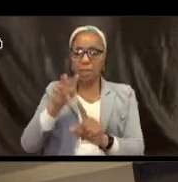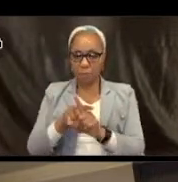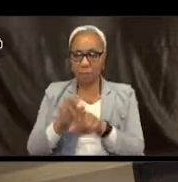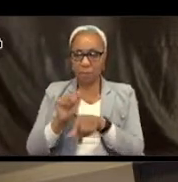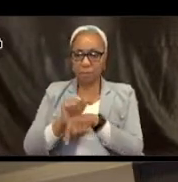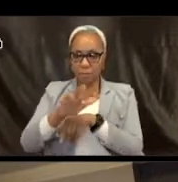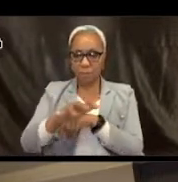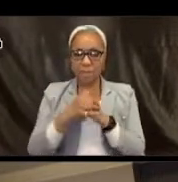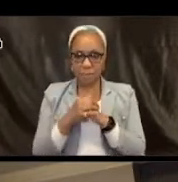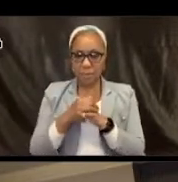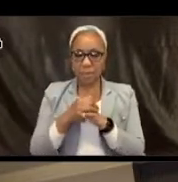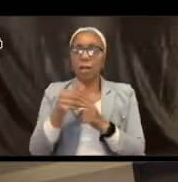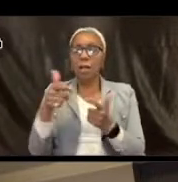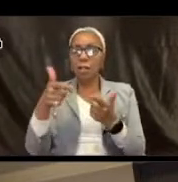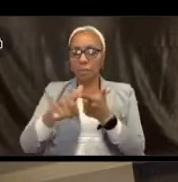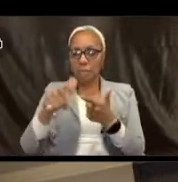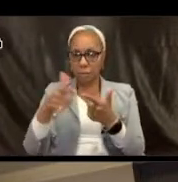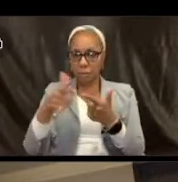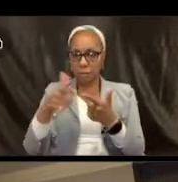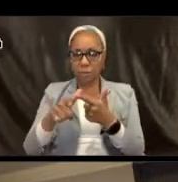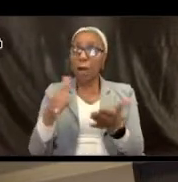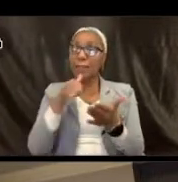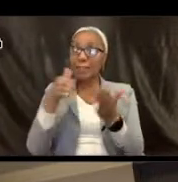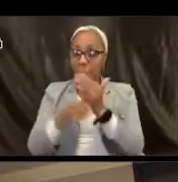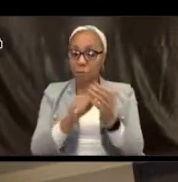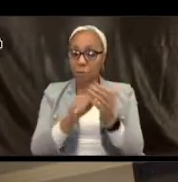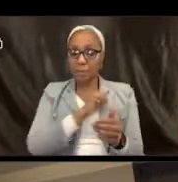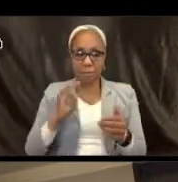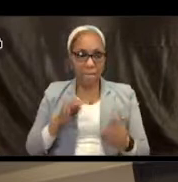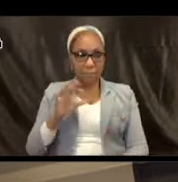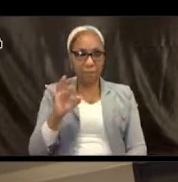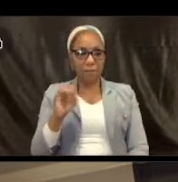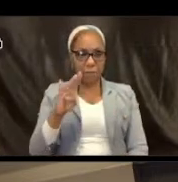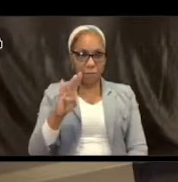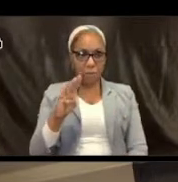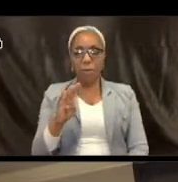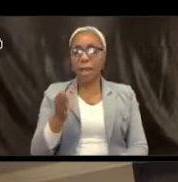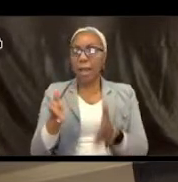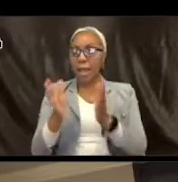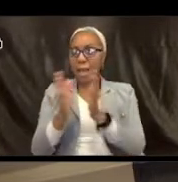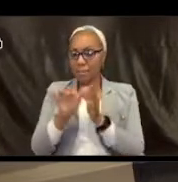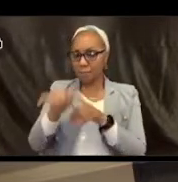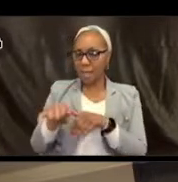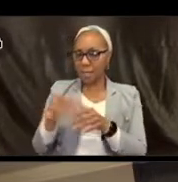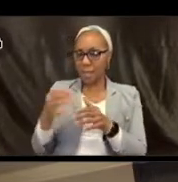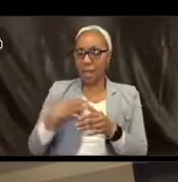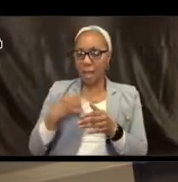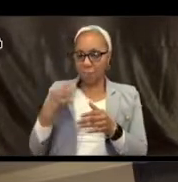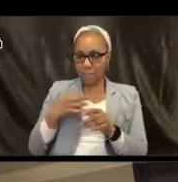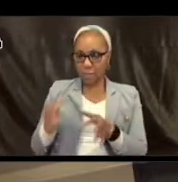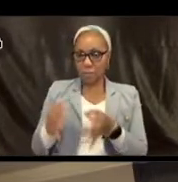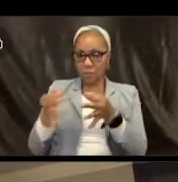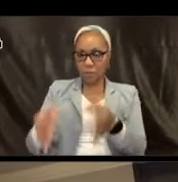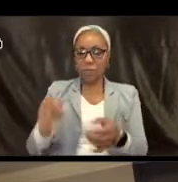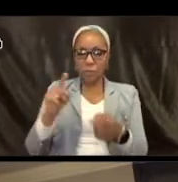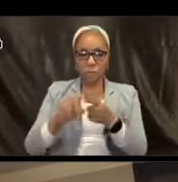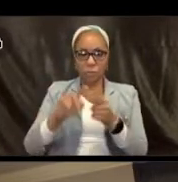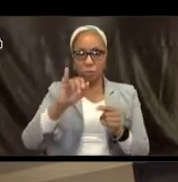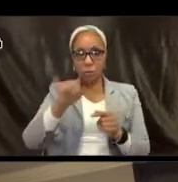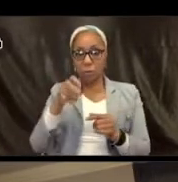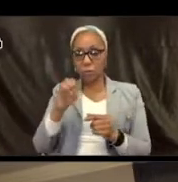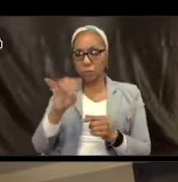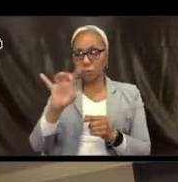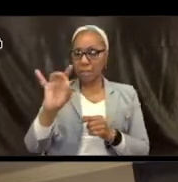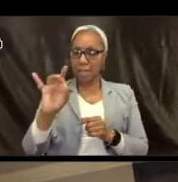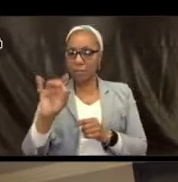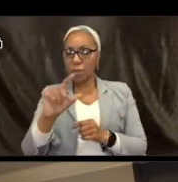submitted a letter to staff on February 21st, 2023, requesting this application be deferred to the June 8th, 2023